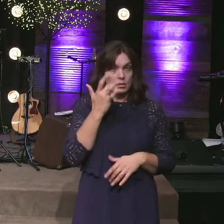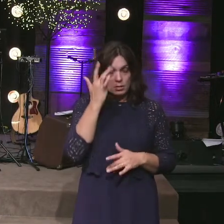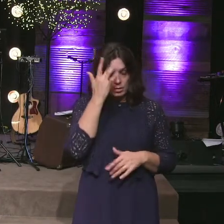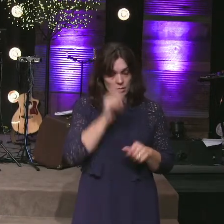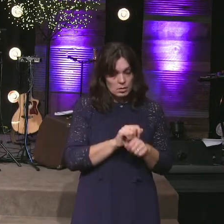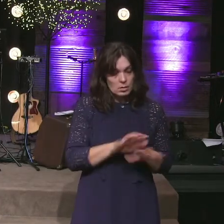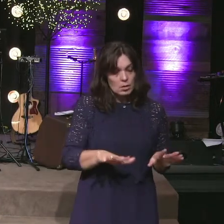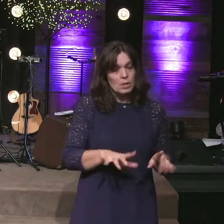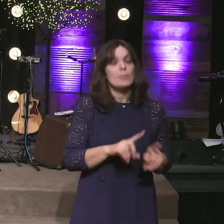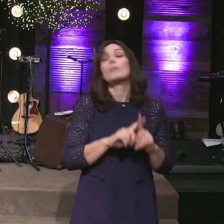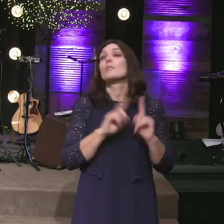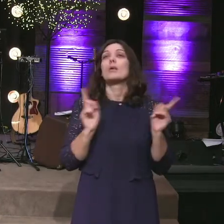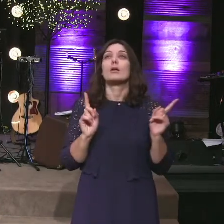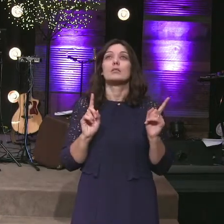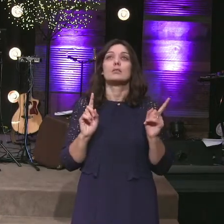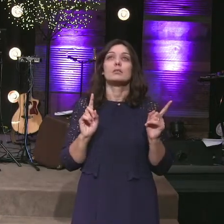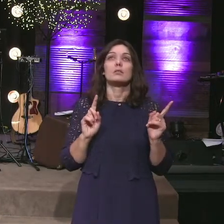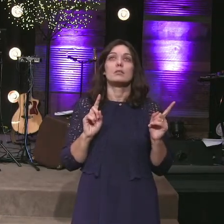but